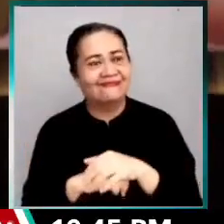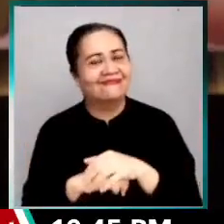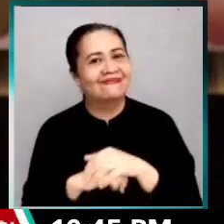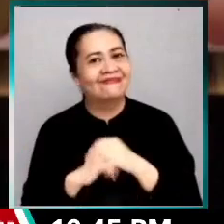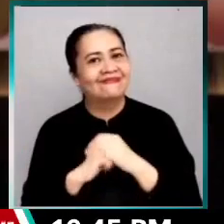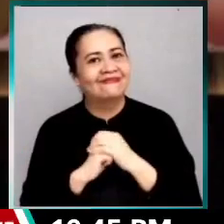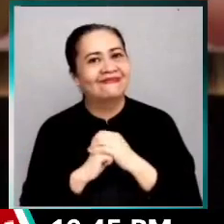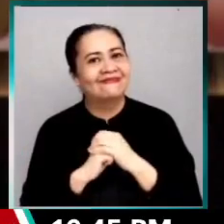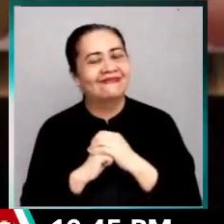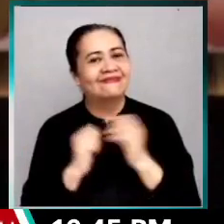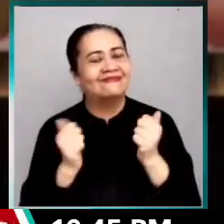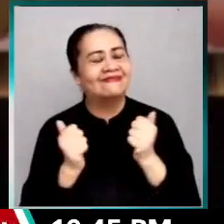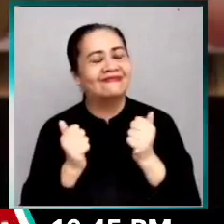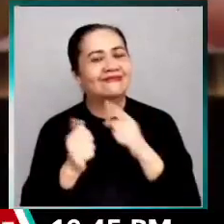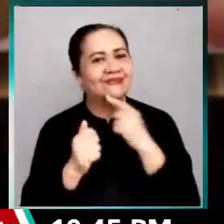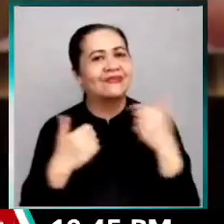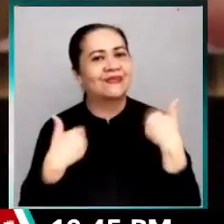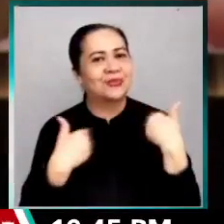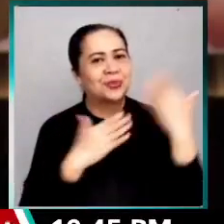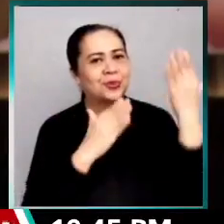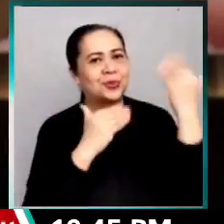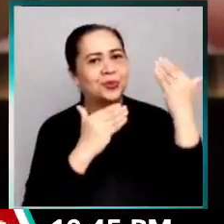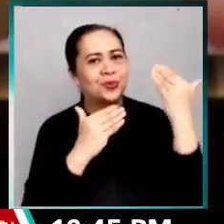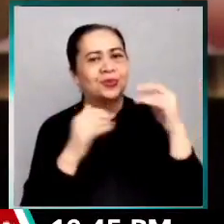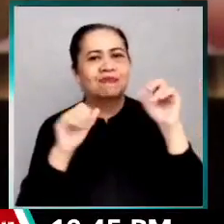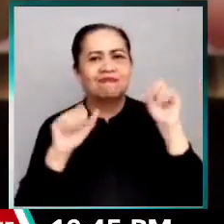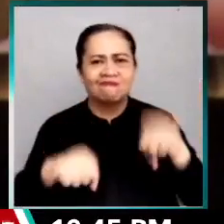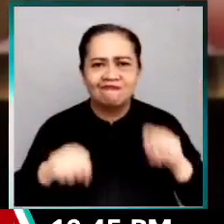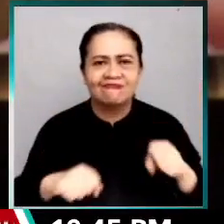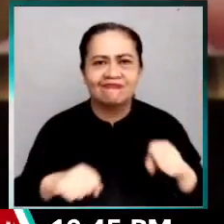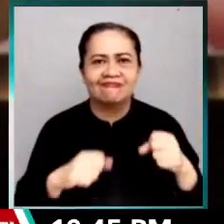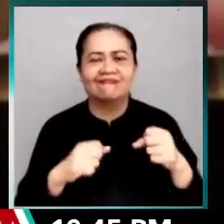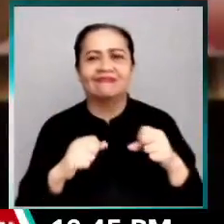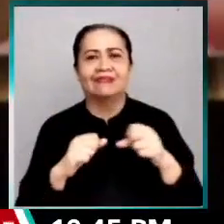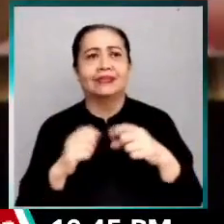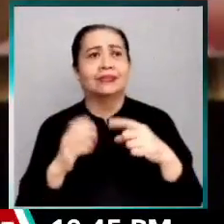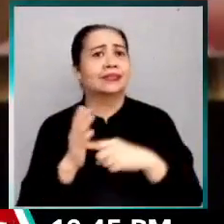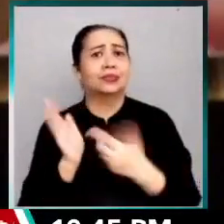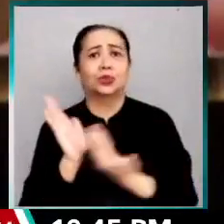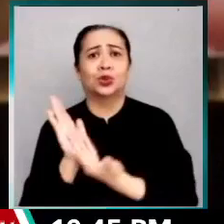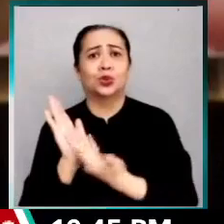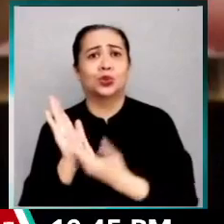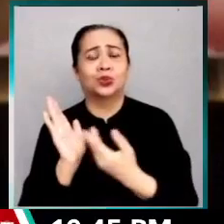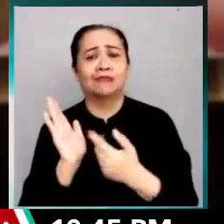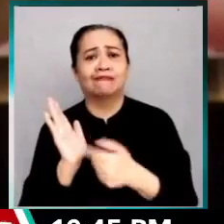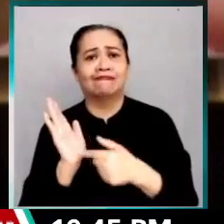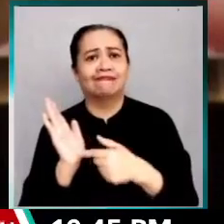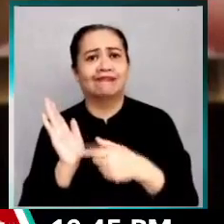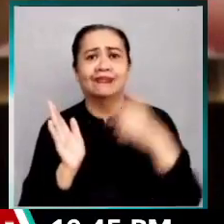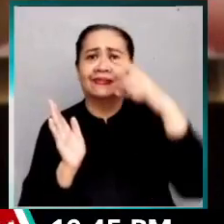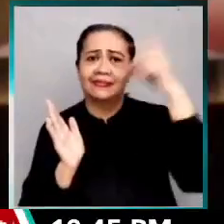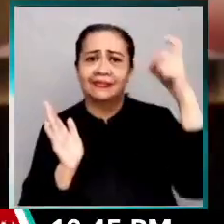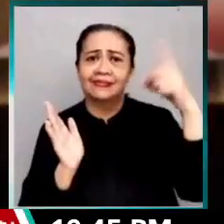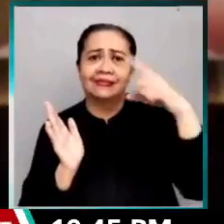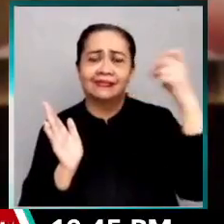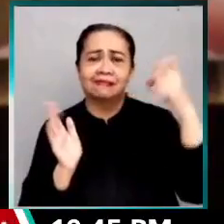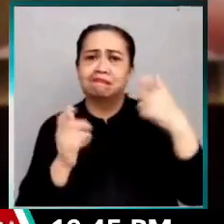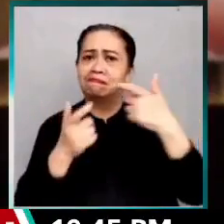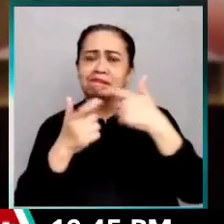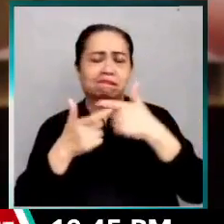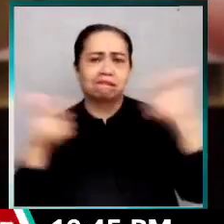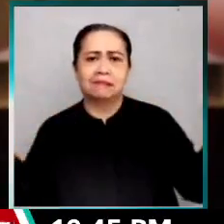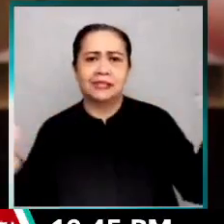it's a Beacon of Hope and possibilities this is proof that dreams dream big and